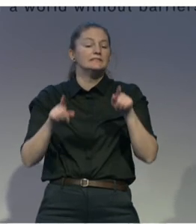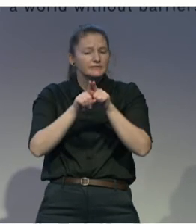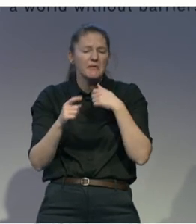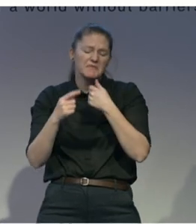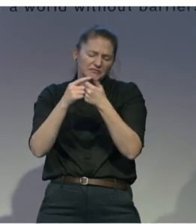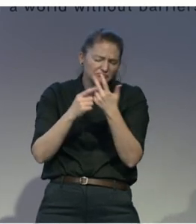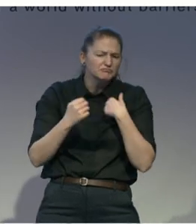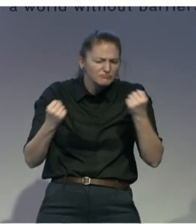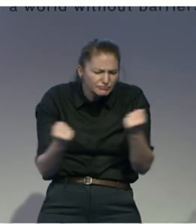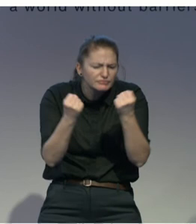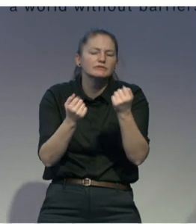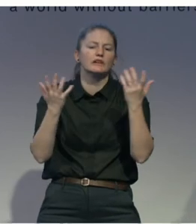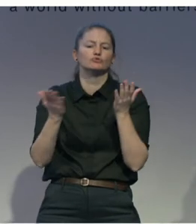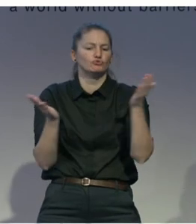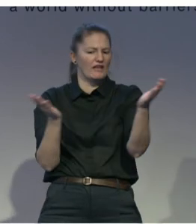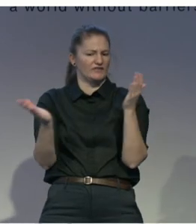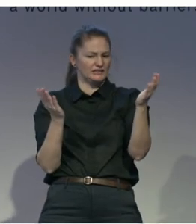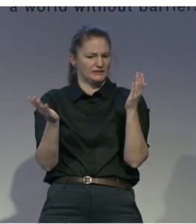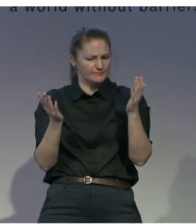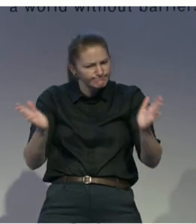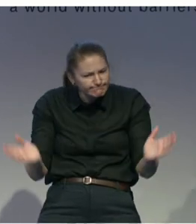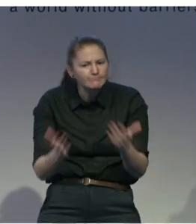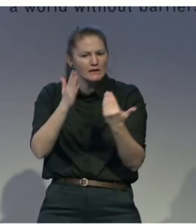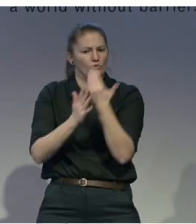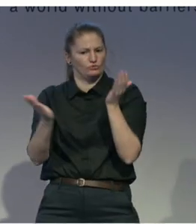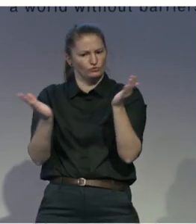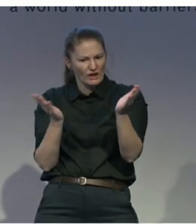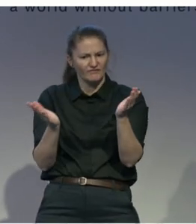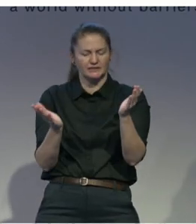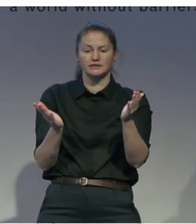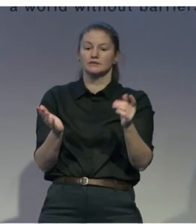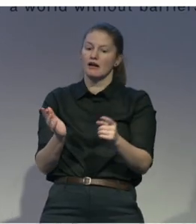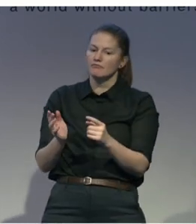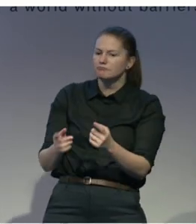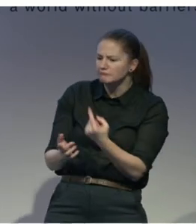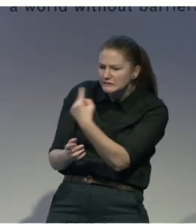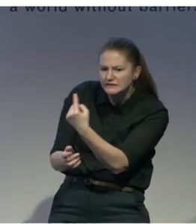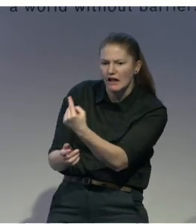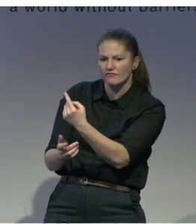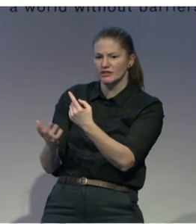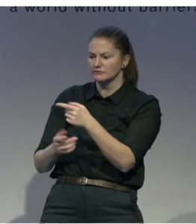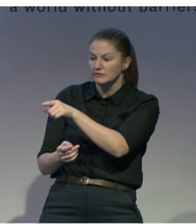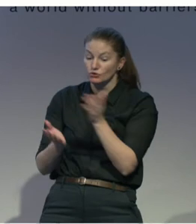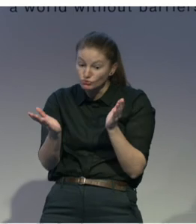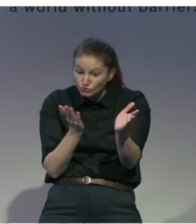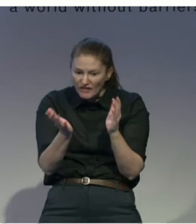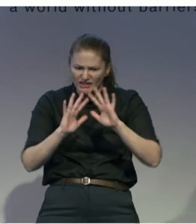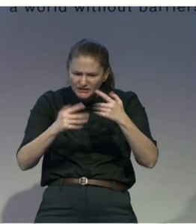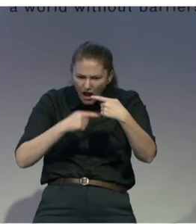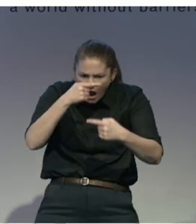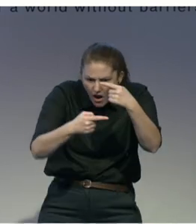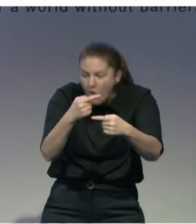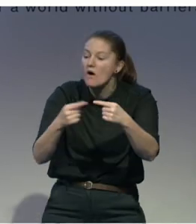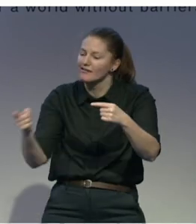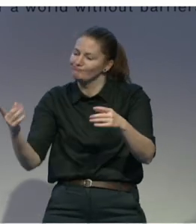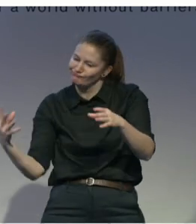them. They want to be part of their development and creation. Moreover, not only do they want